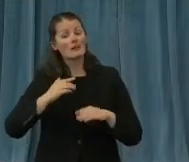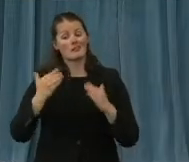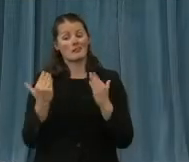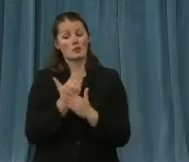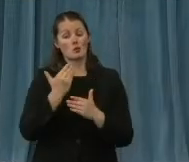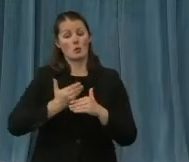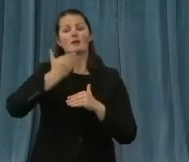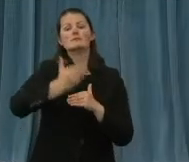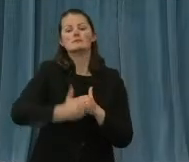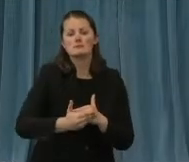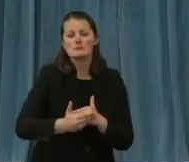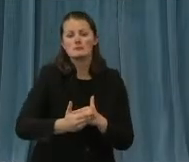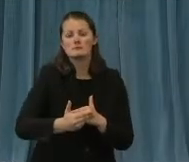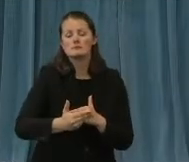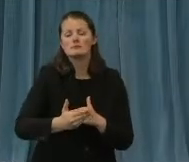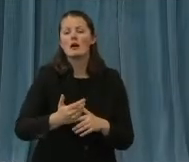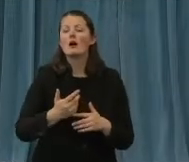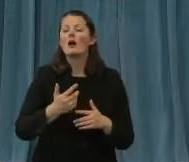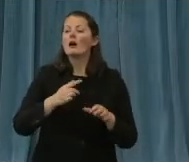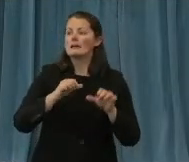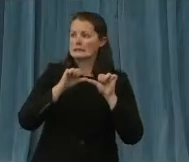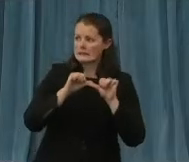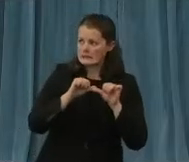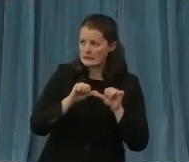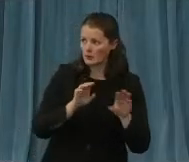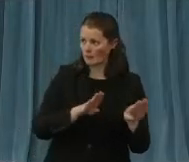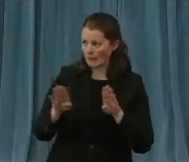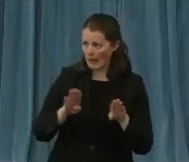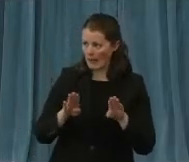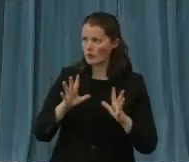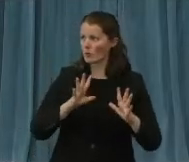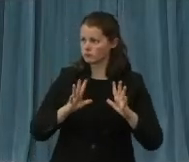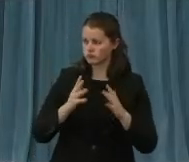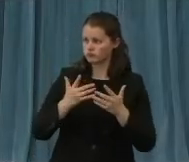behavior and follow medical advice as we navigate this phase.